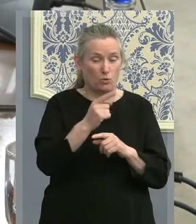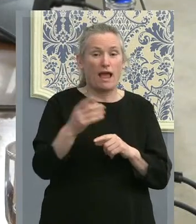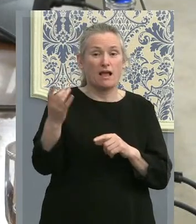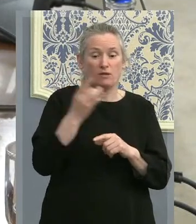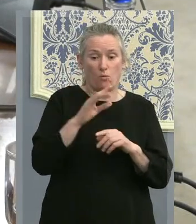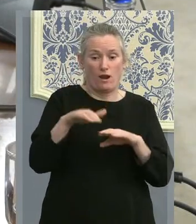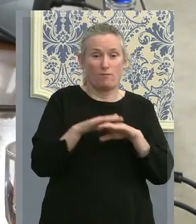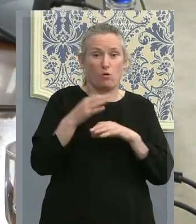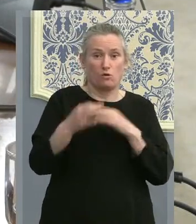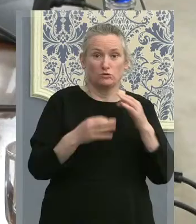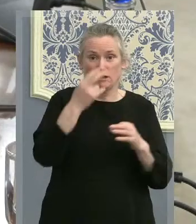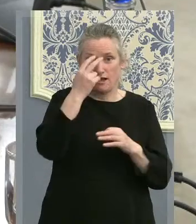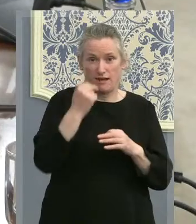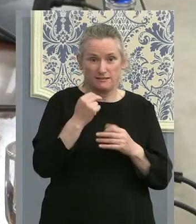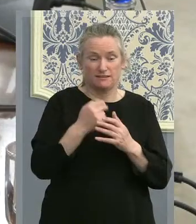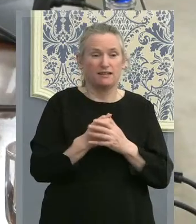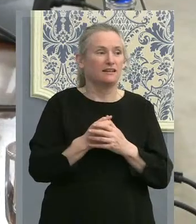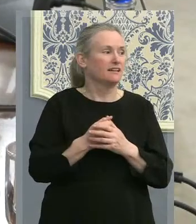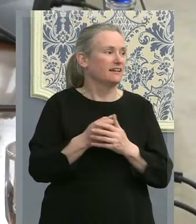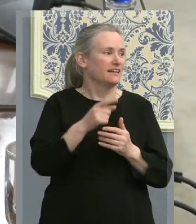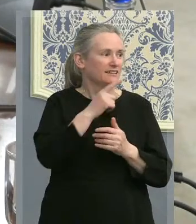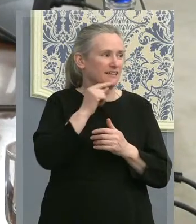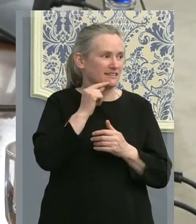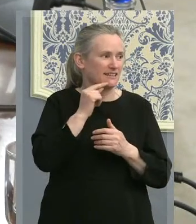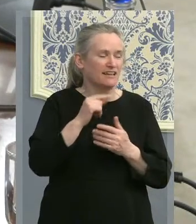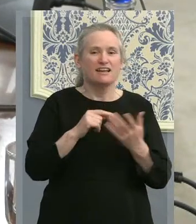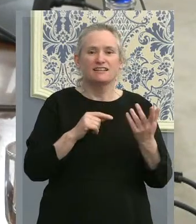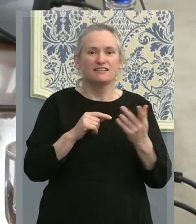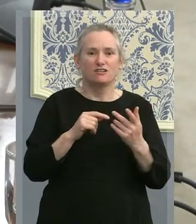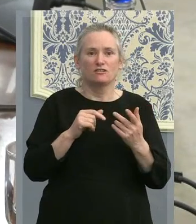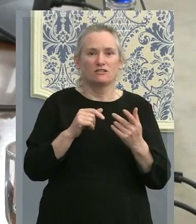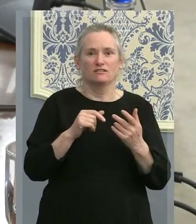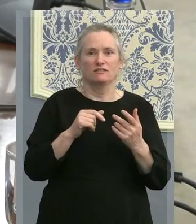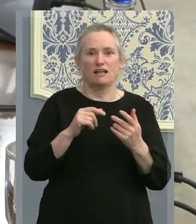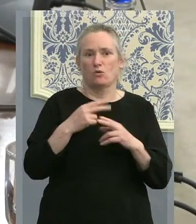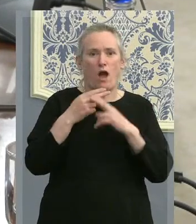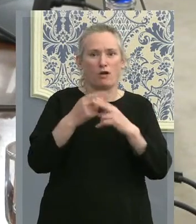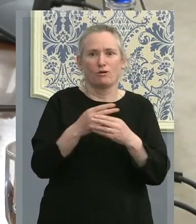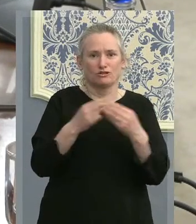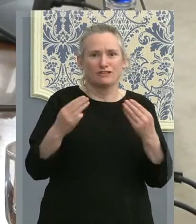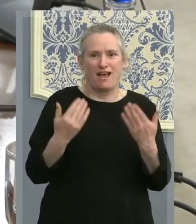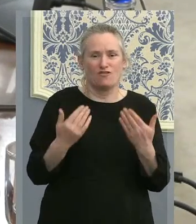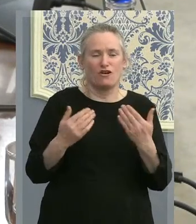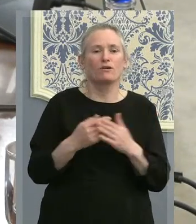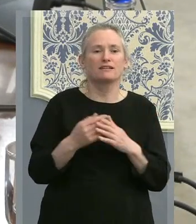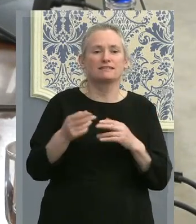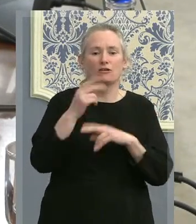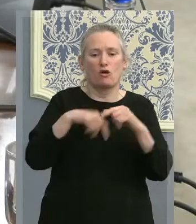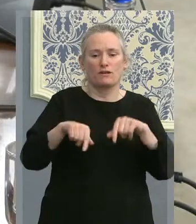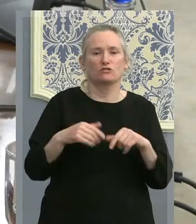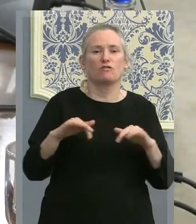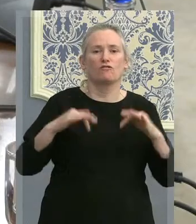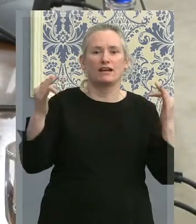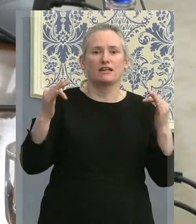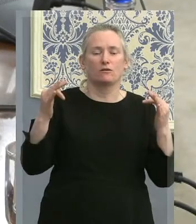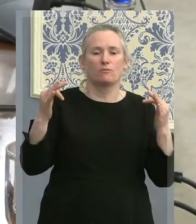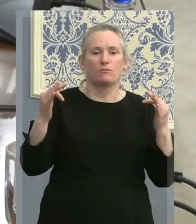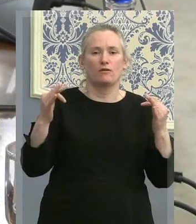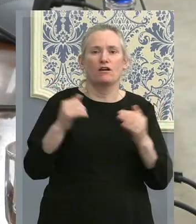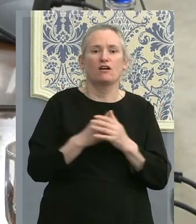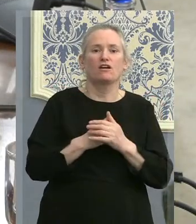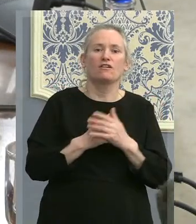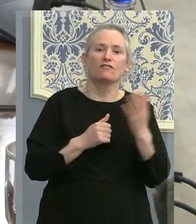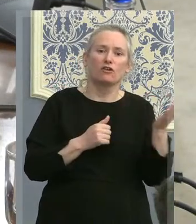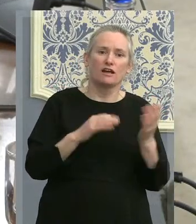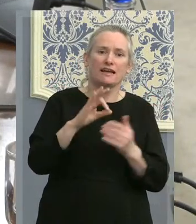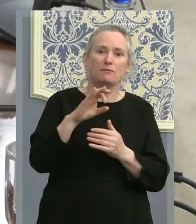tonight. I think post-pandemic most of us don't go out that much anymore, but when I said I was coming to the Freedom for Gilbert O'Sullivan,